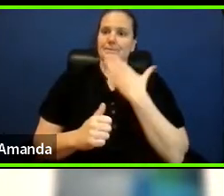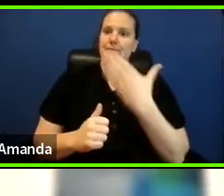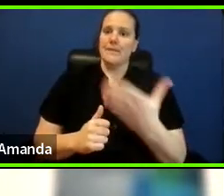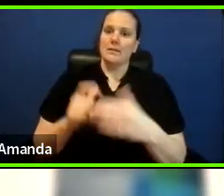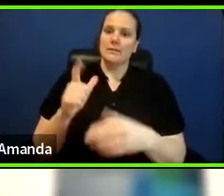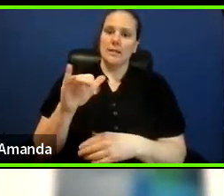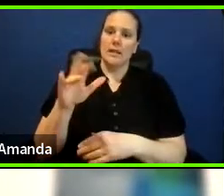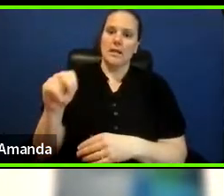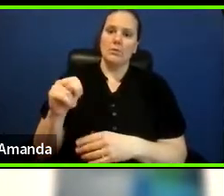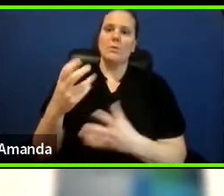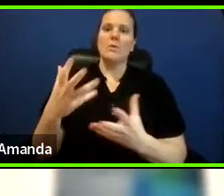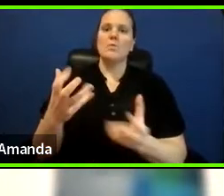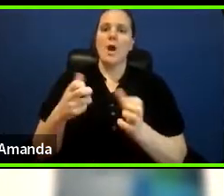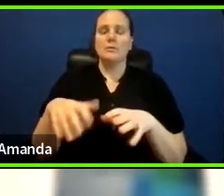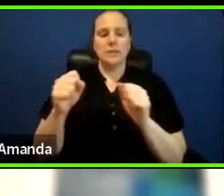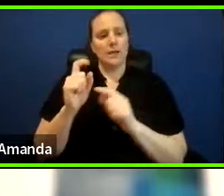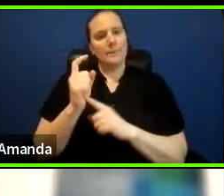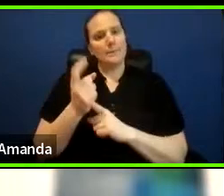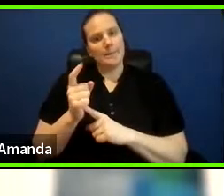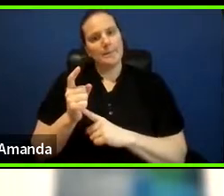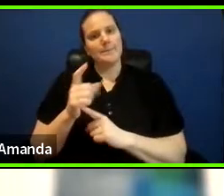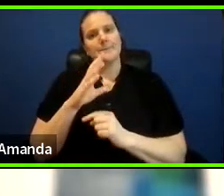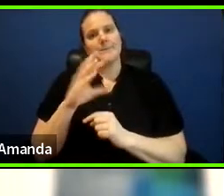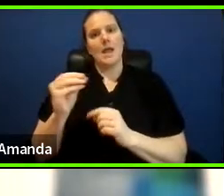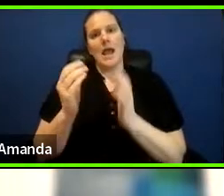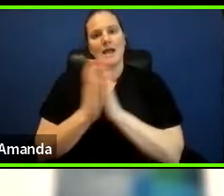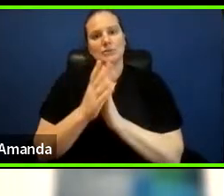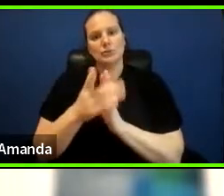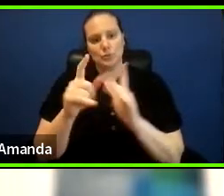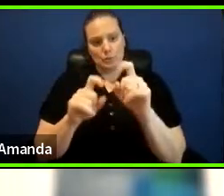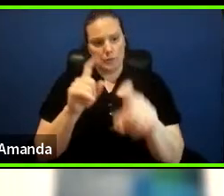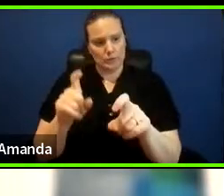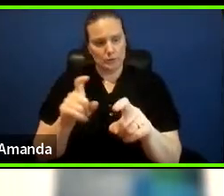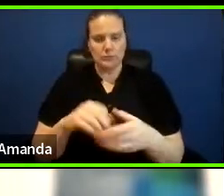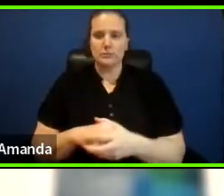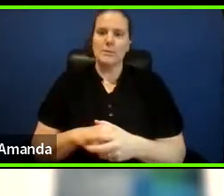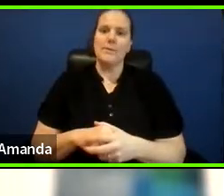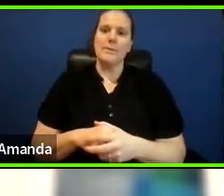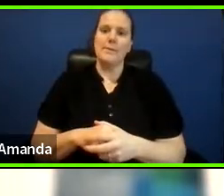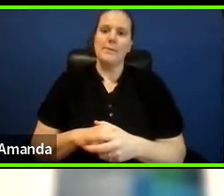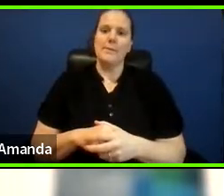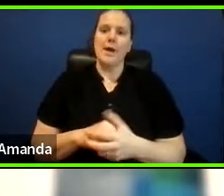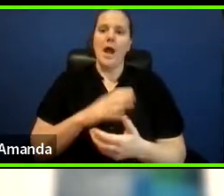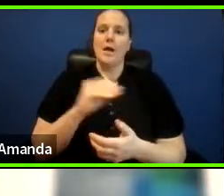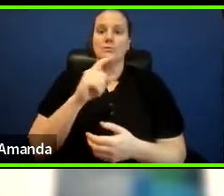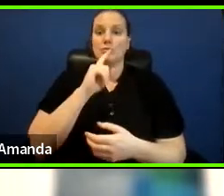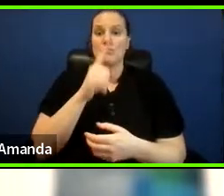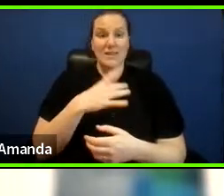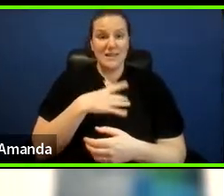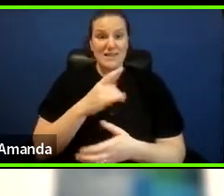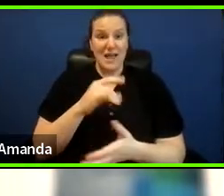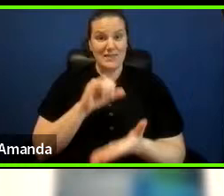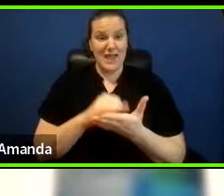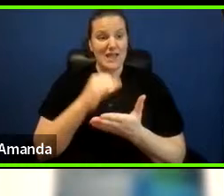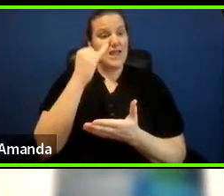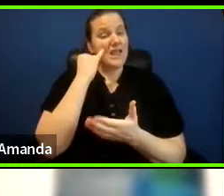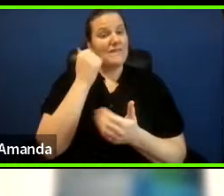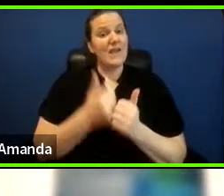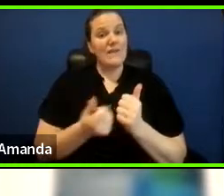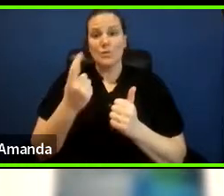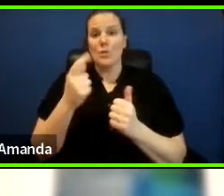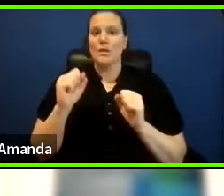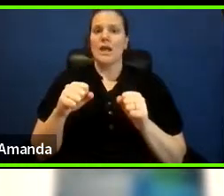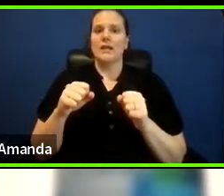want to actually just take a minute and ask you a question. And I would really like it if everyone could just kind